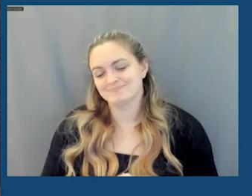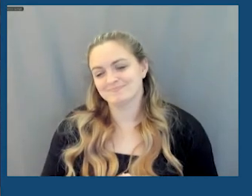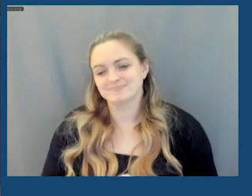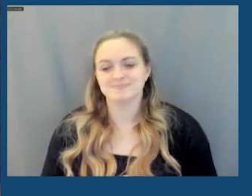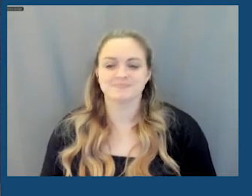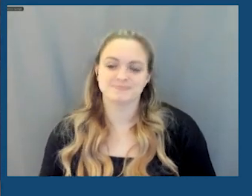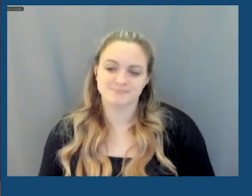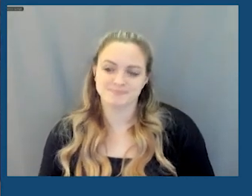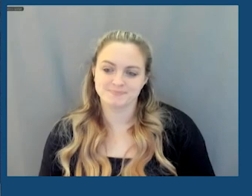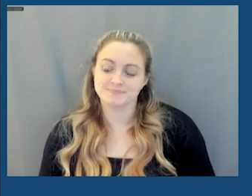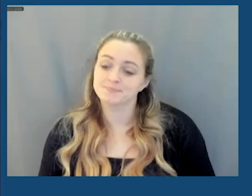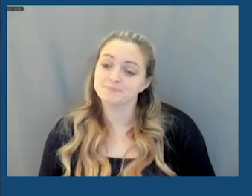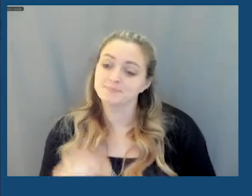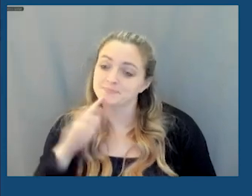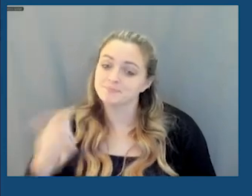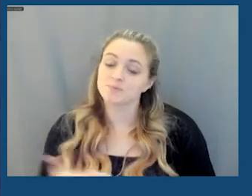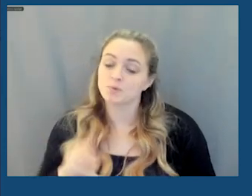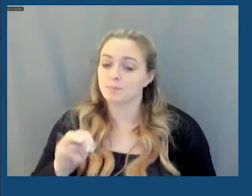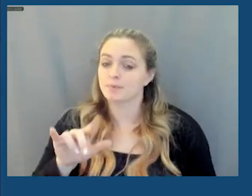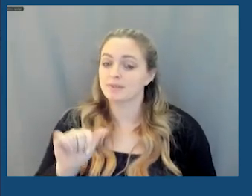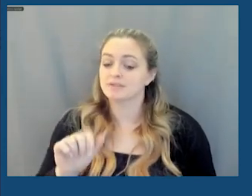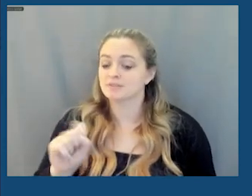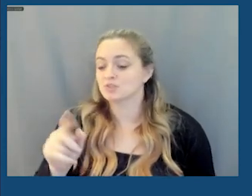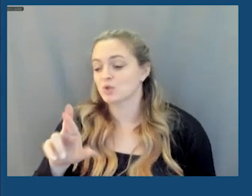I would like to introduce Melissa Sklarz.